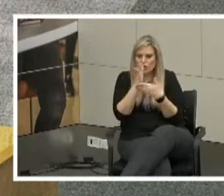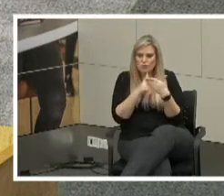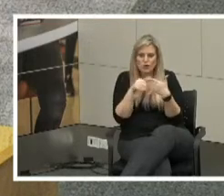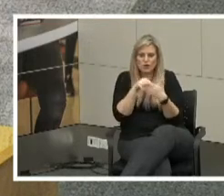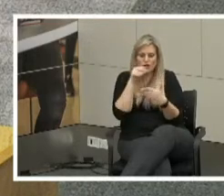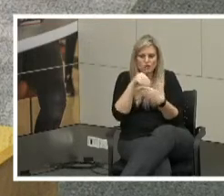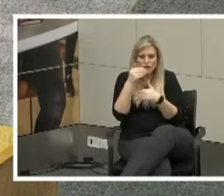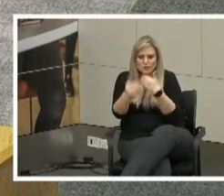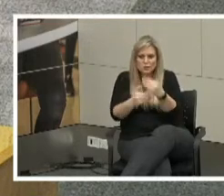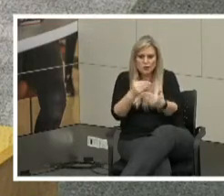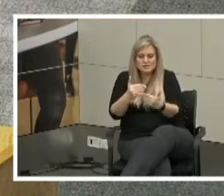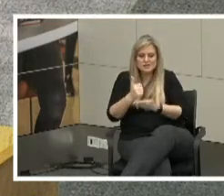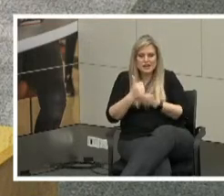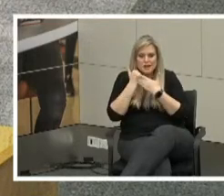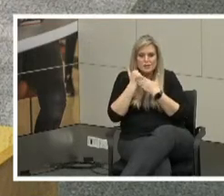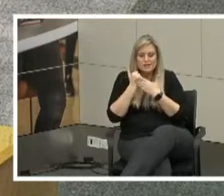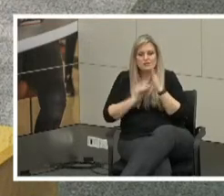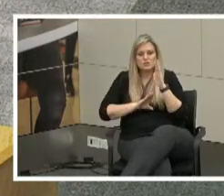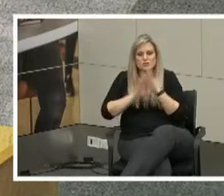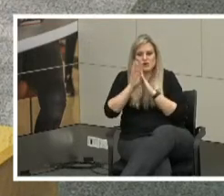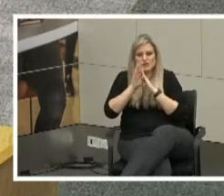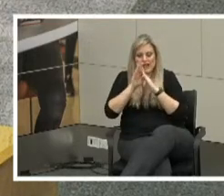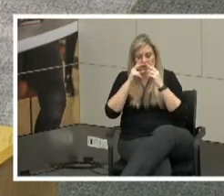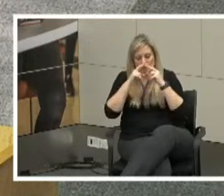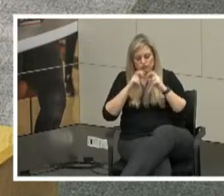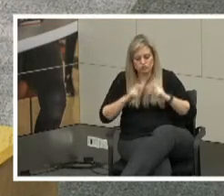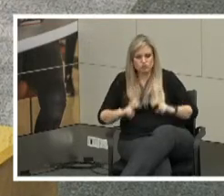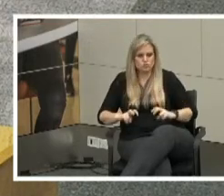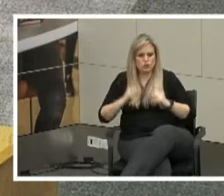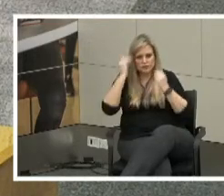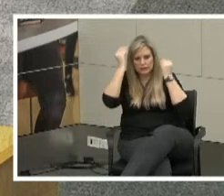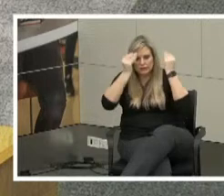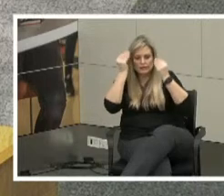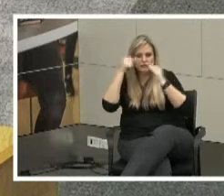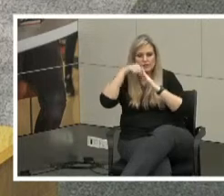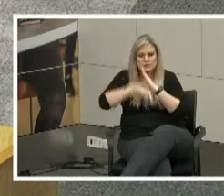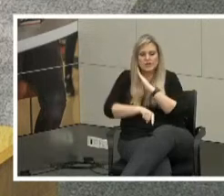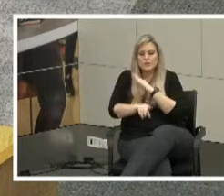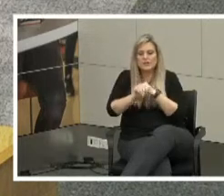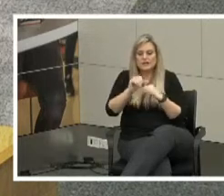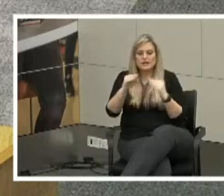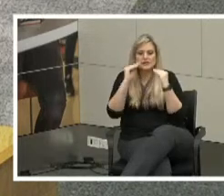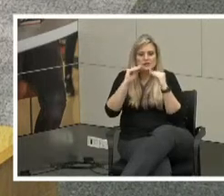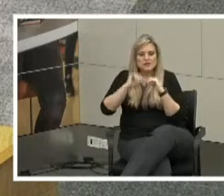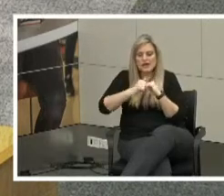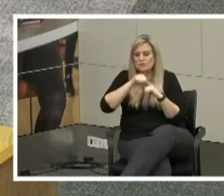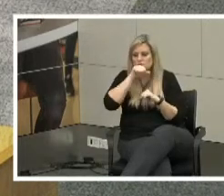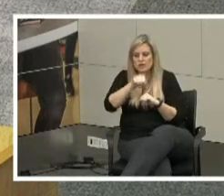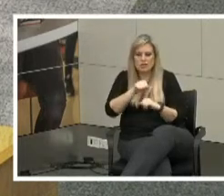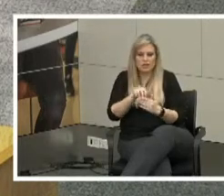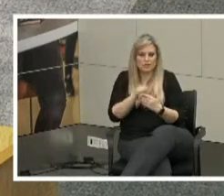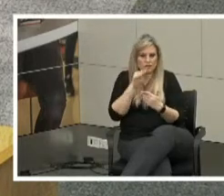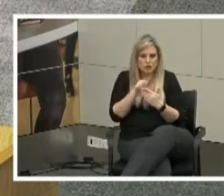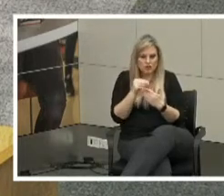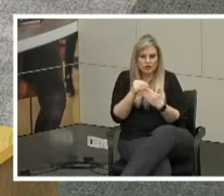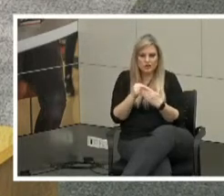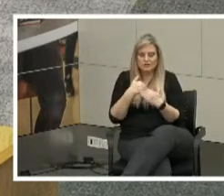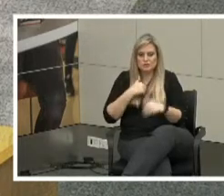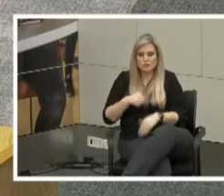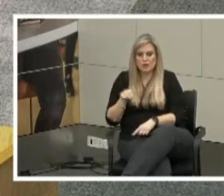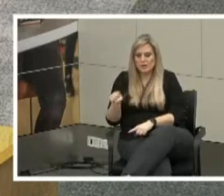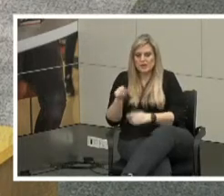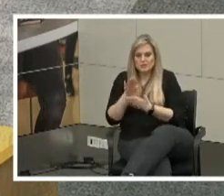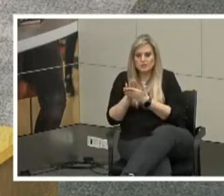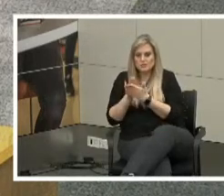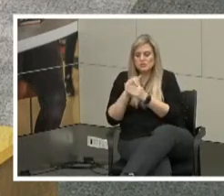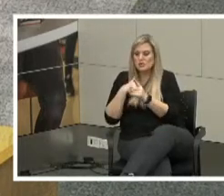critical thinking and help students grow up with the Lifelong Love of reading and learning I go to mpva and My Librarian is an essential part of my school environment she